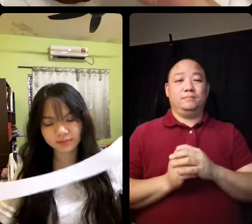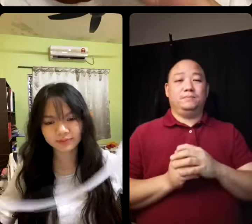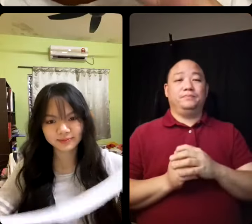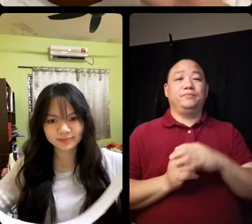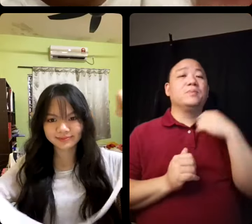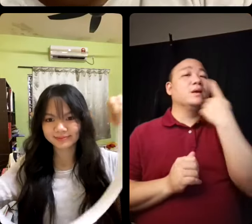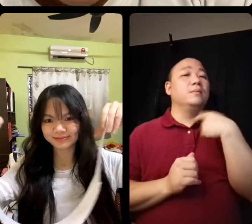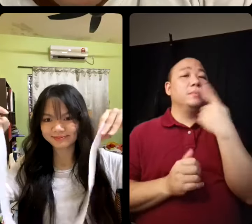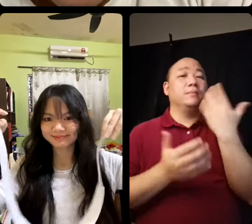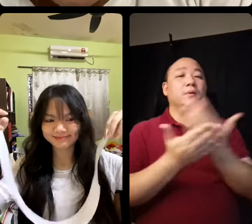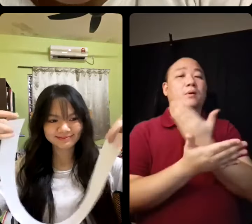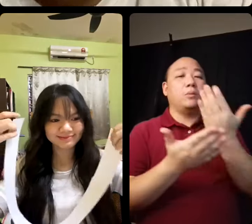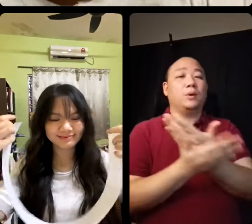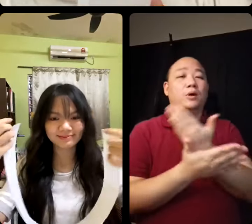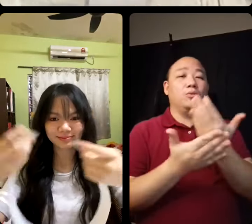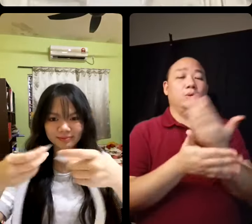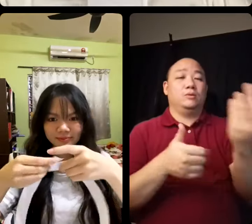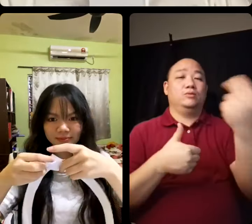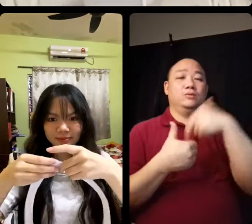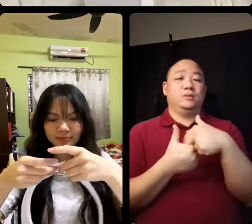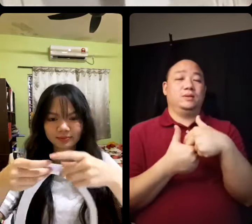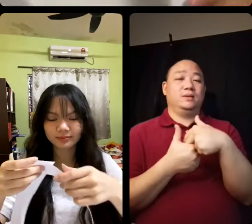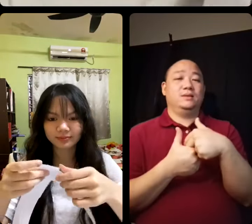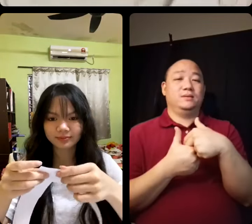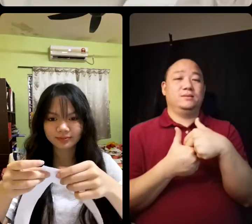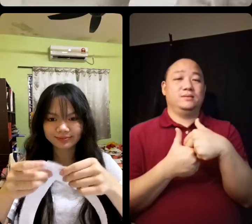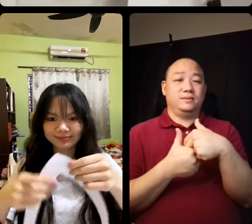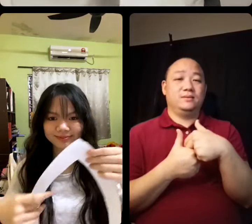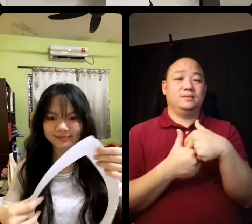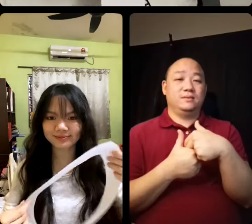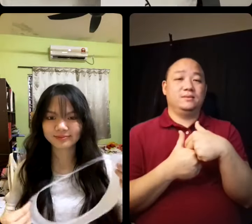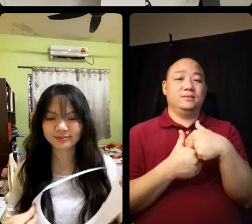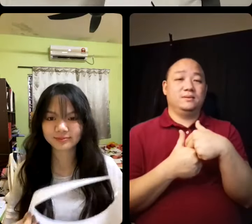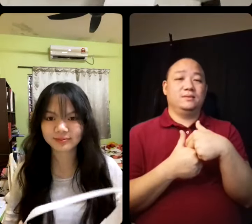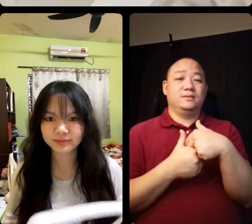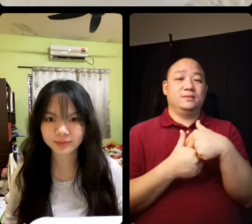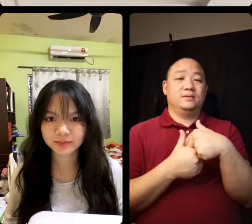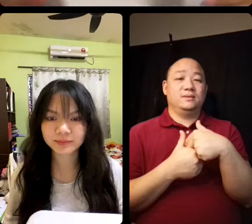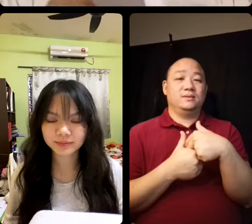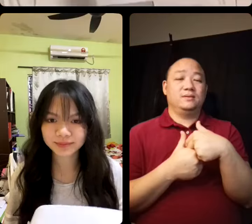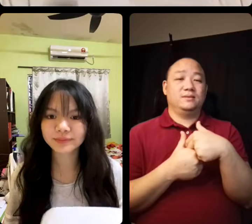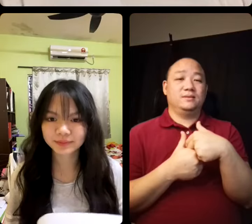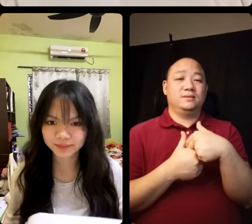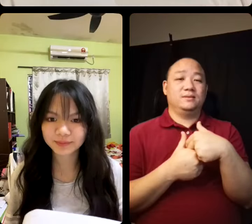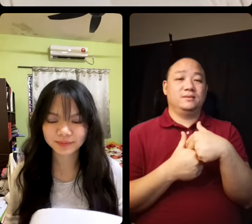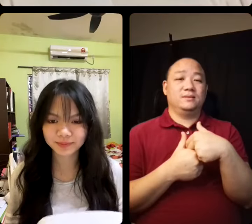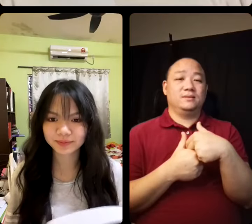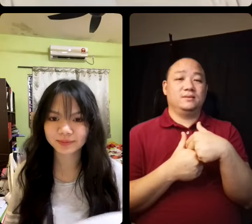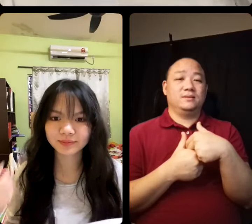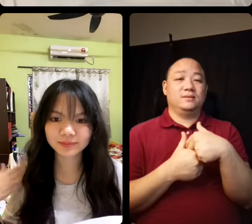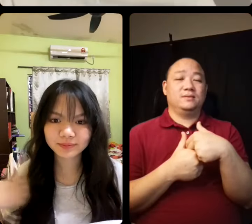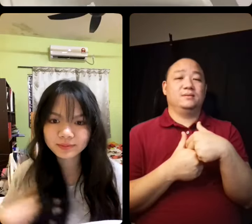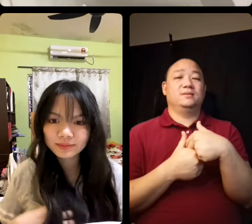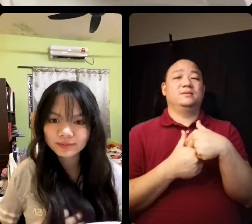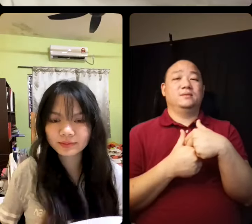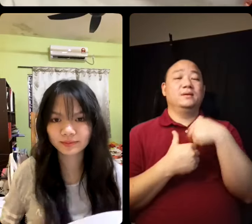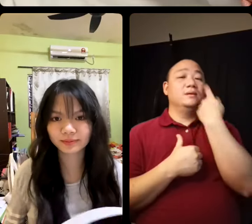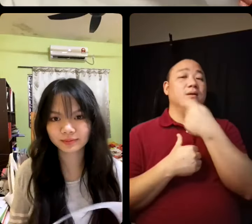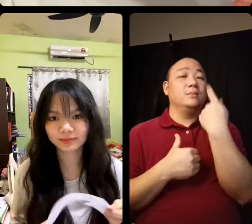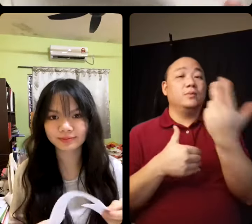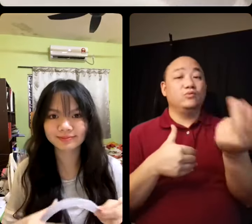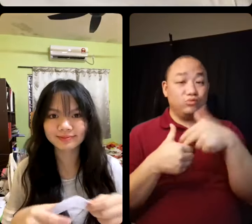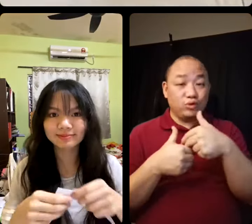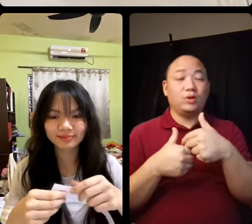hi Shalini, hi Segil. So for those who just joined us in, so make sure that you have a paper together to do